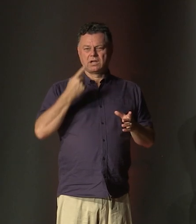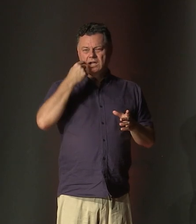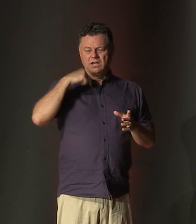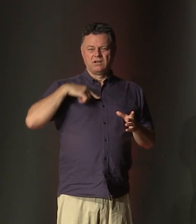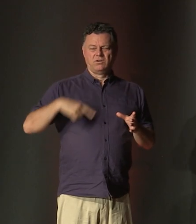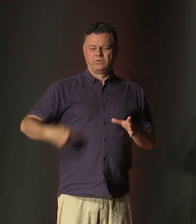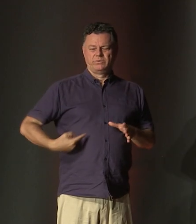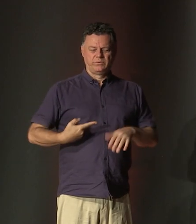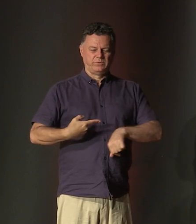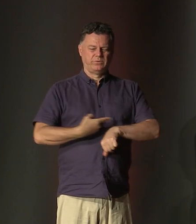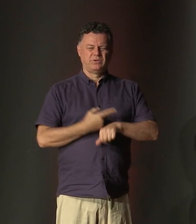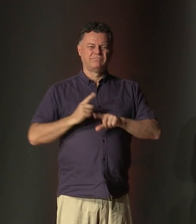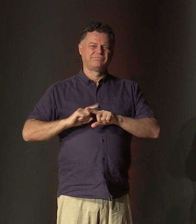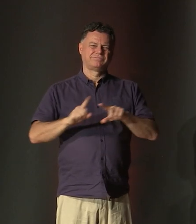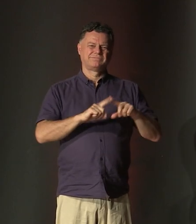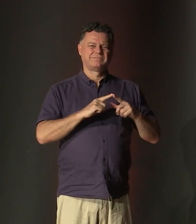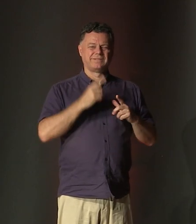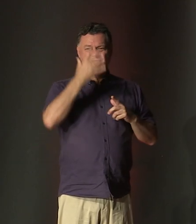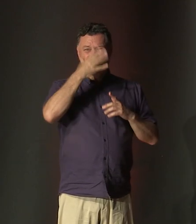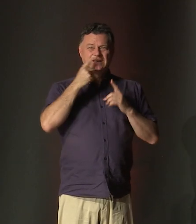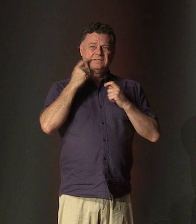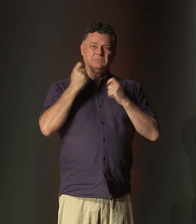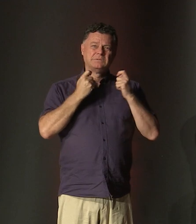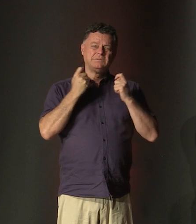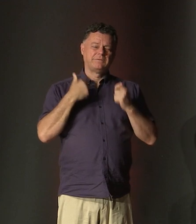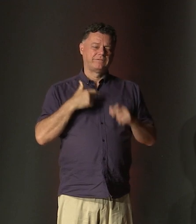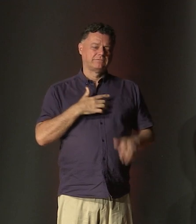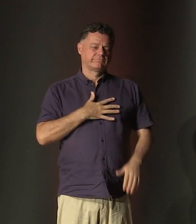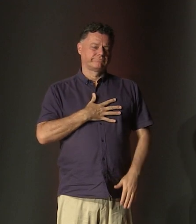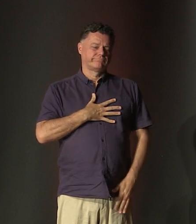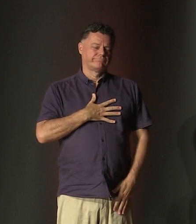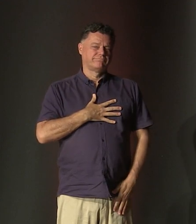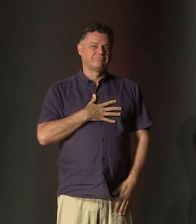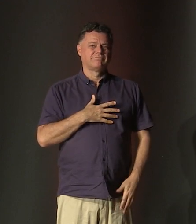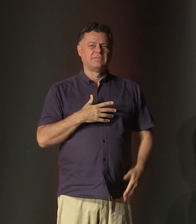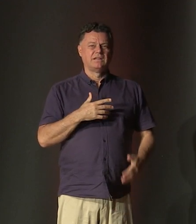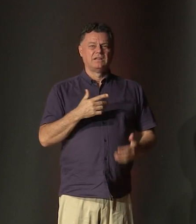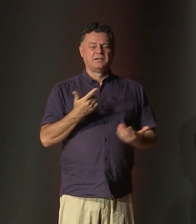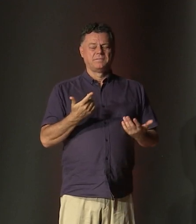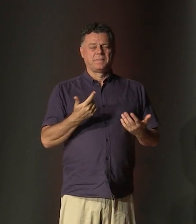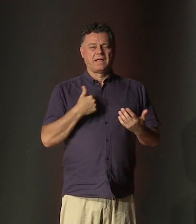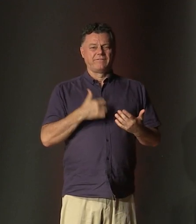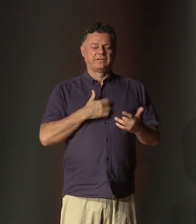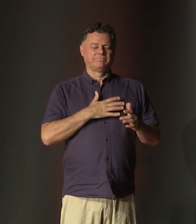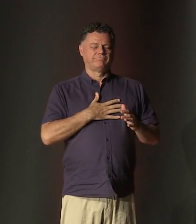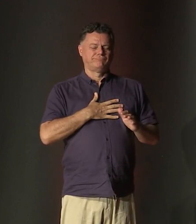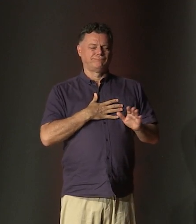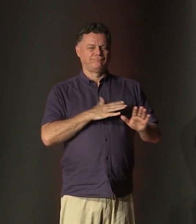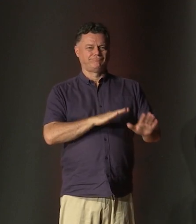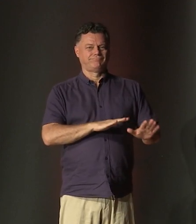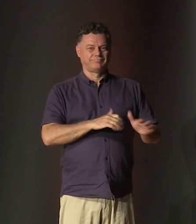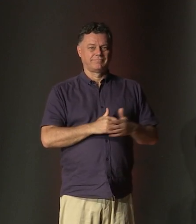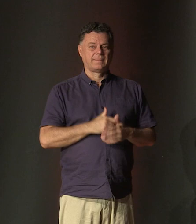An opportunity to practice compassion? Well, it sounds a bit funny to say it like that. It was certainly a chance for me